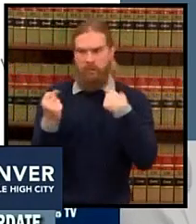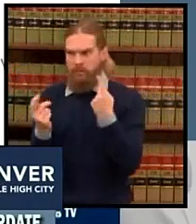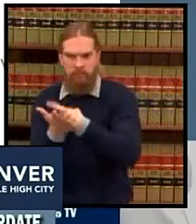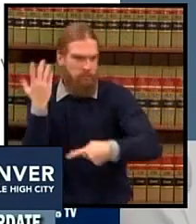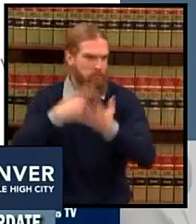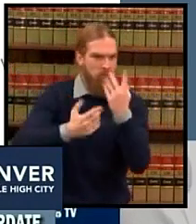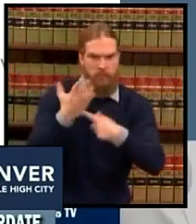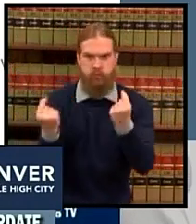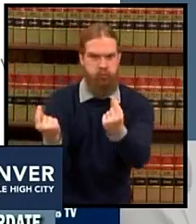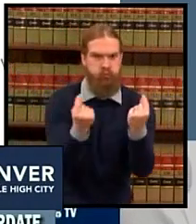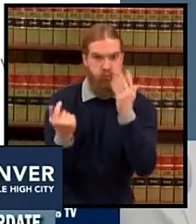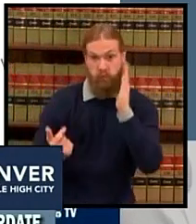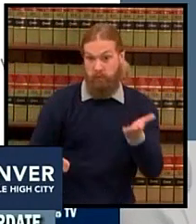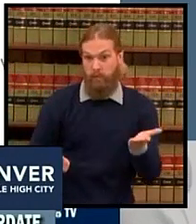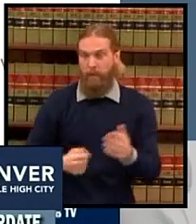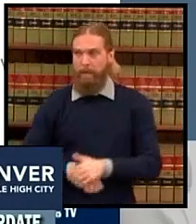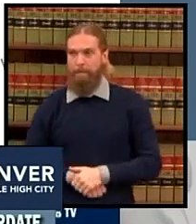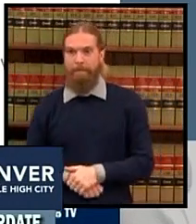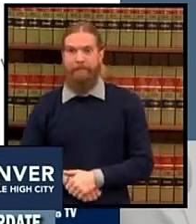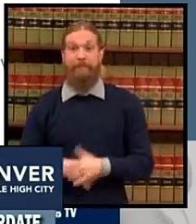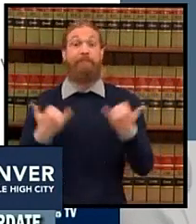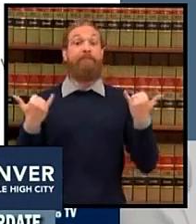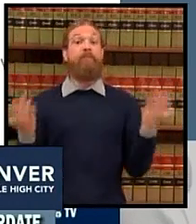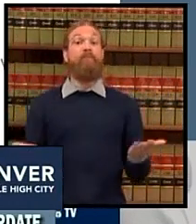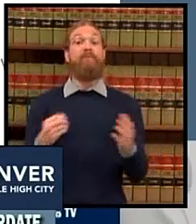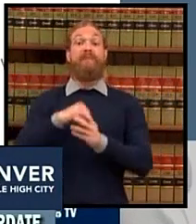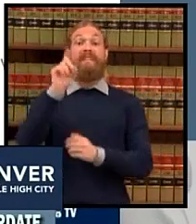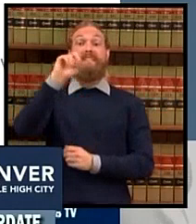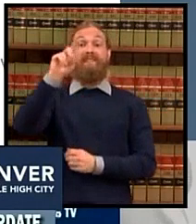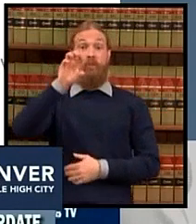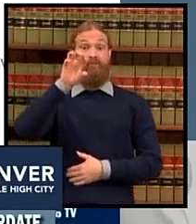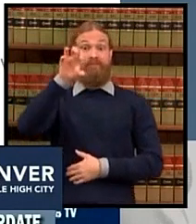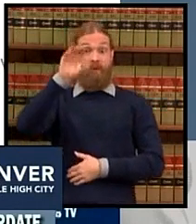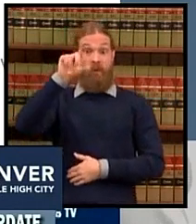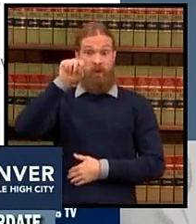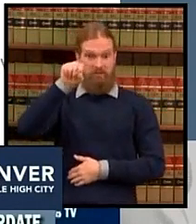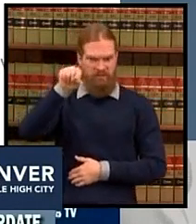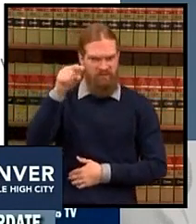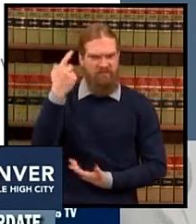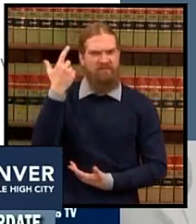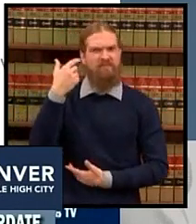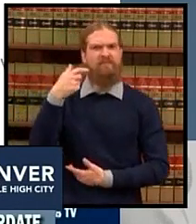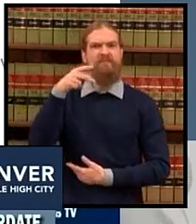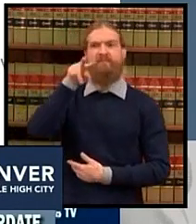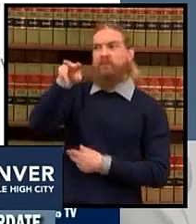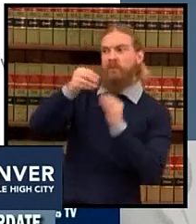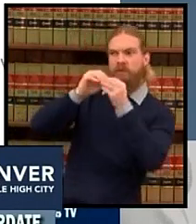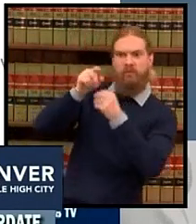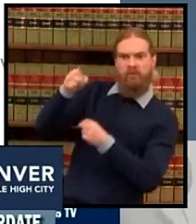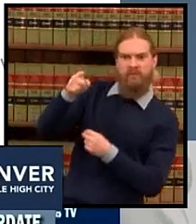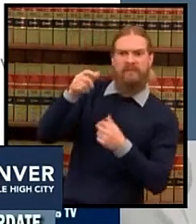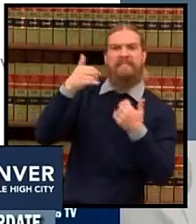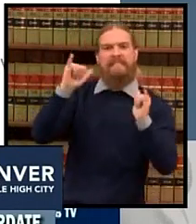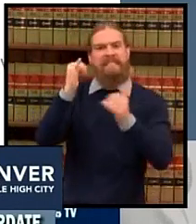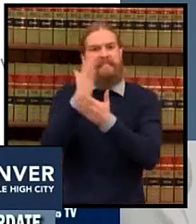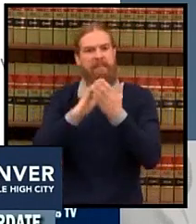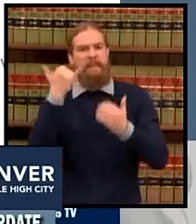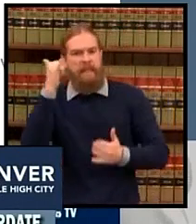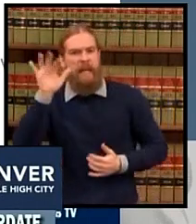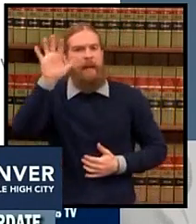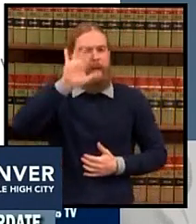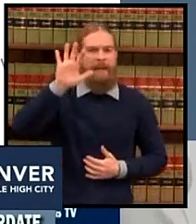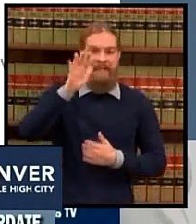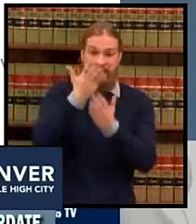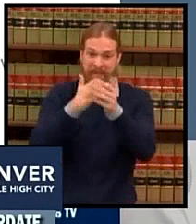of communities that are still struggling with their case management, with their case rates, but we're trending down, and